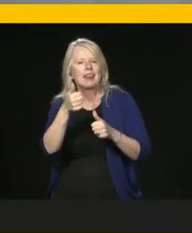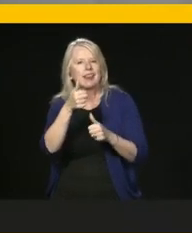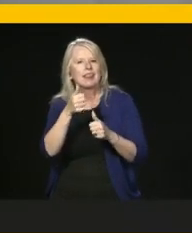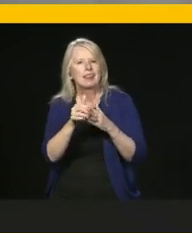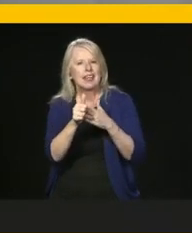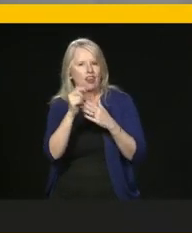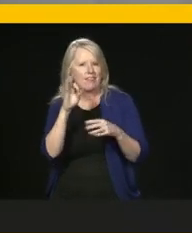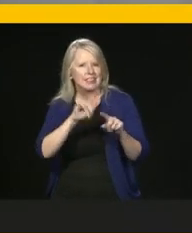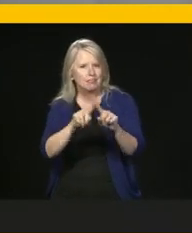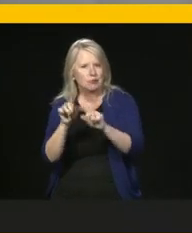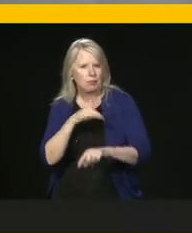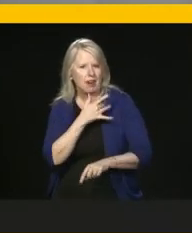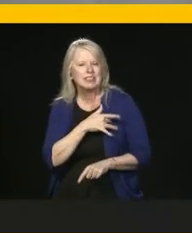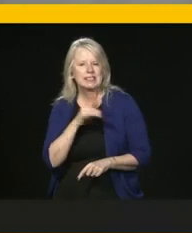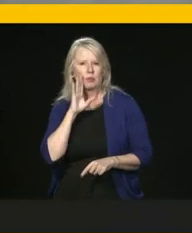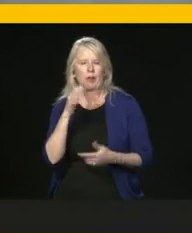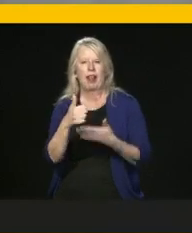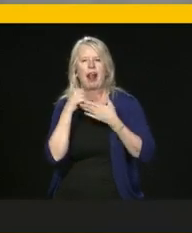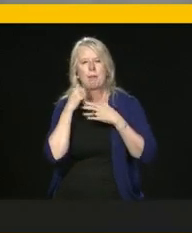in